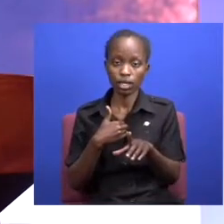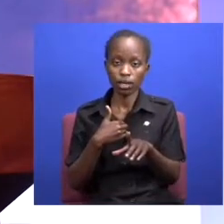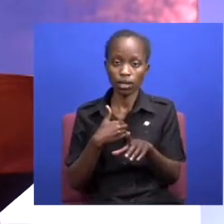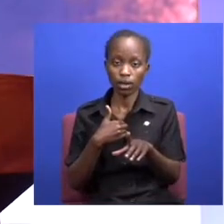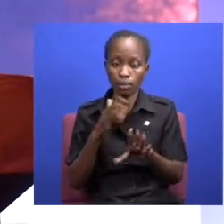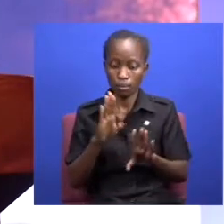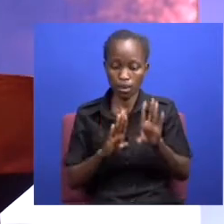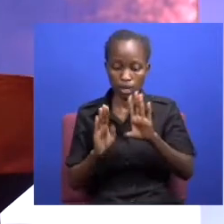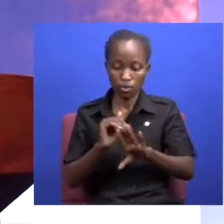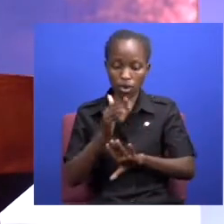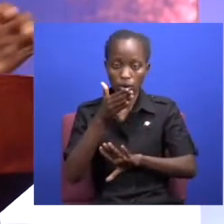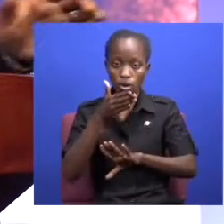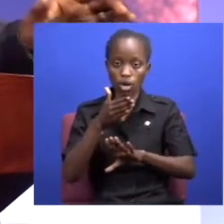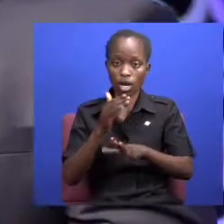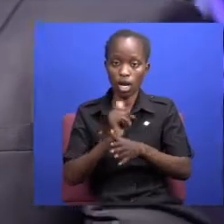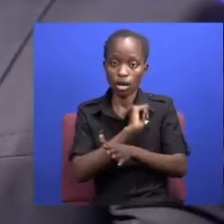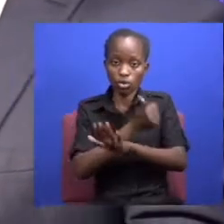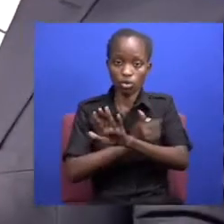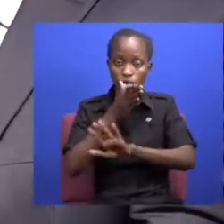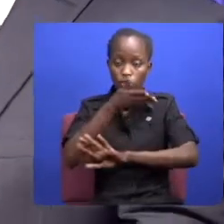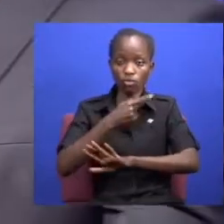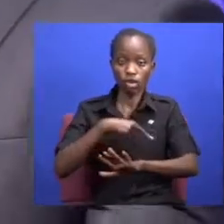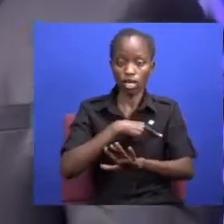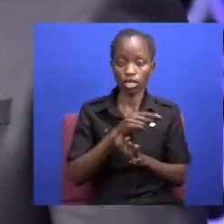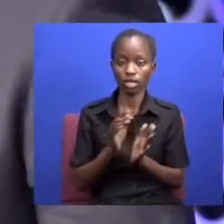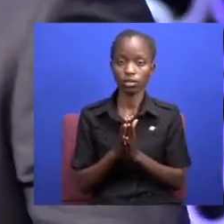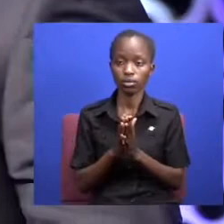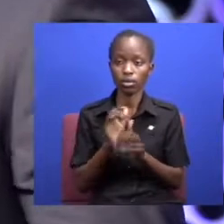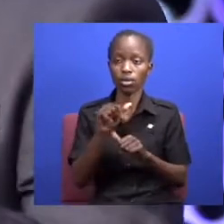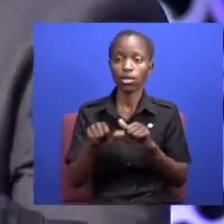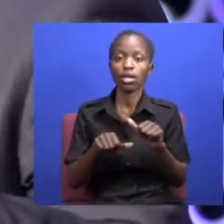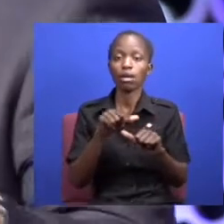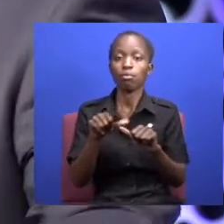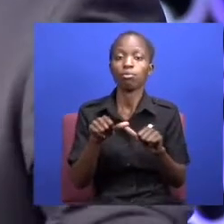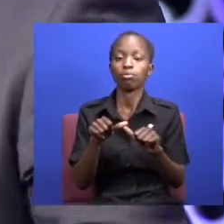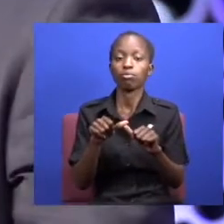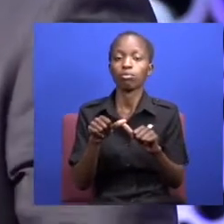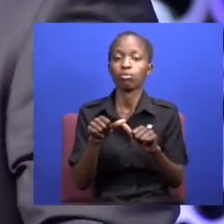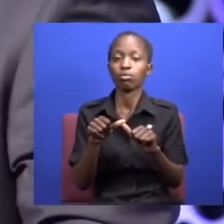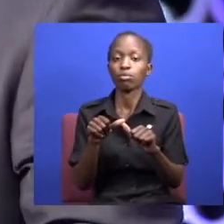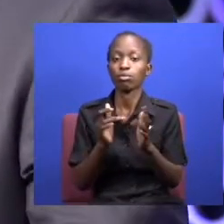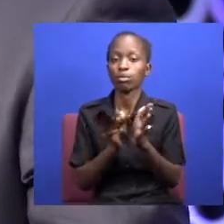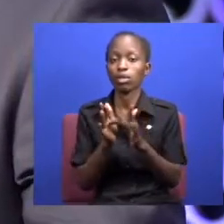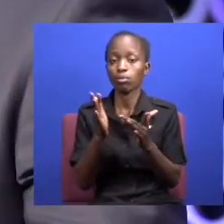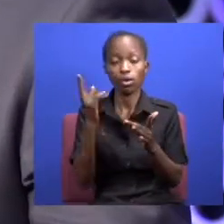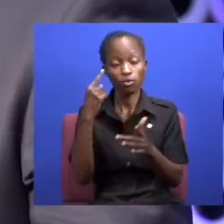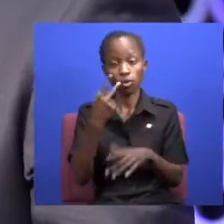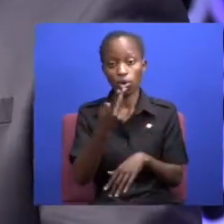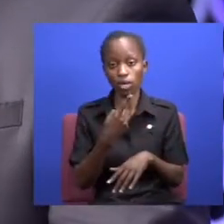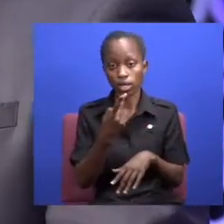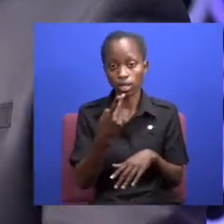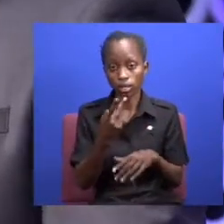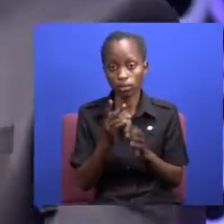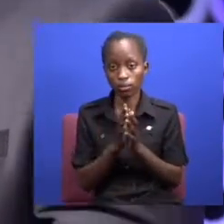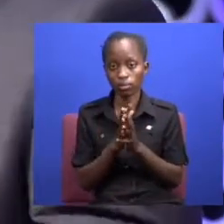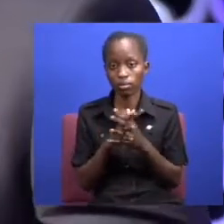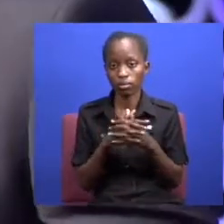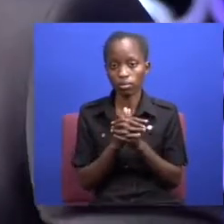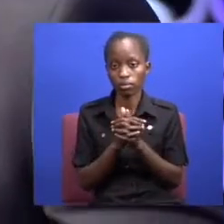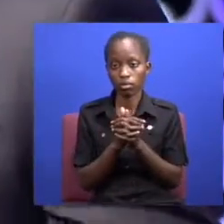us. So with regard to the scripture, for you and for me, the crux of the matter is